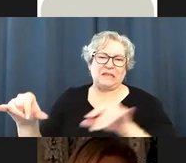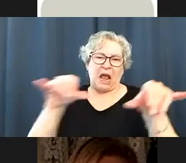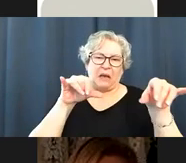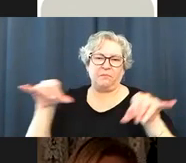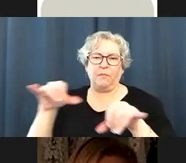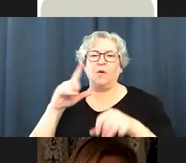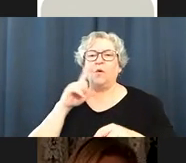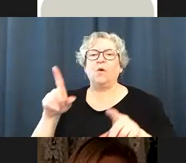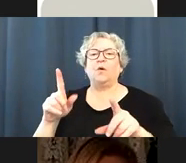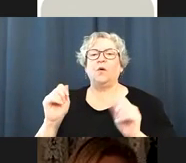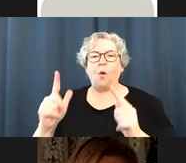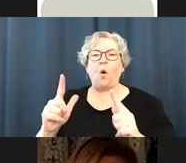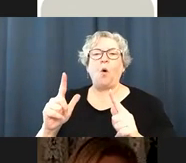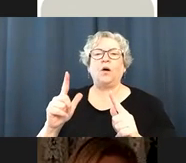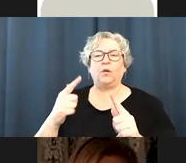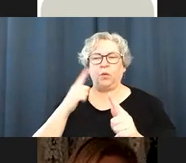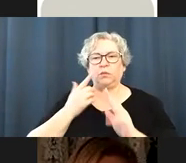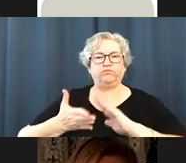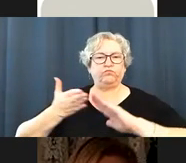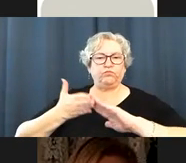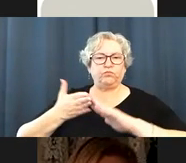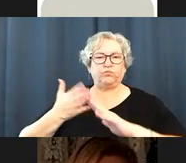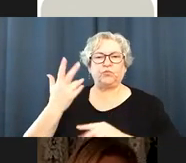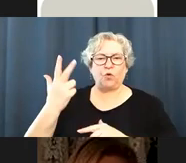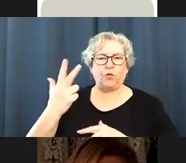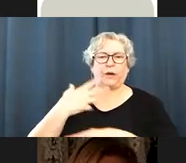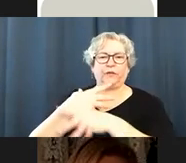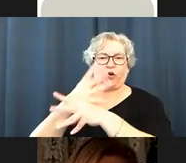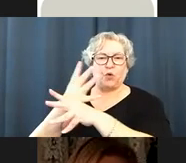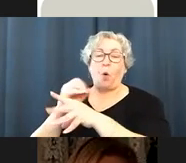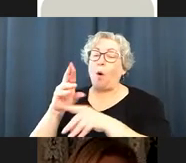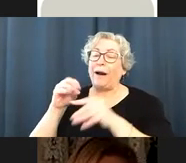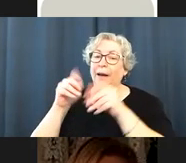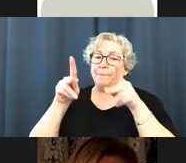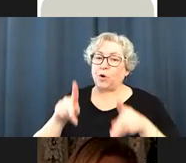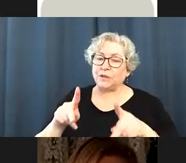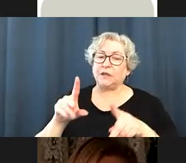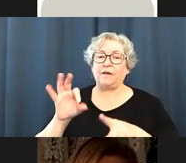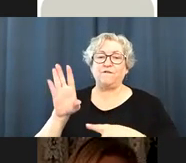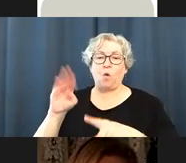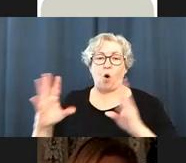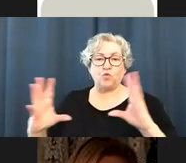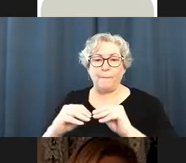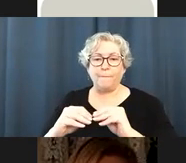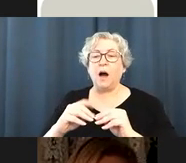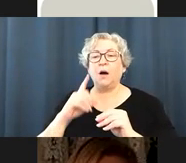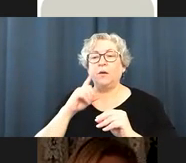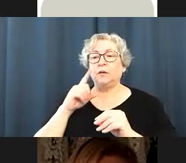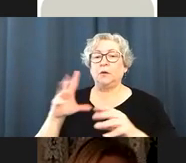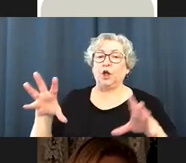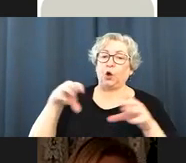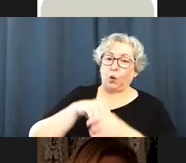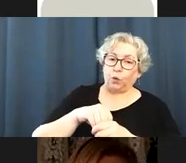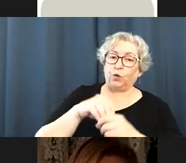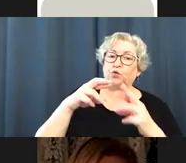We also will be facilitating three virtual or in-person forums, which will include not only the